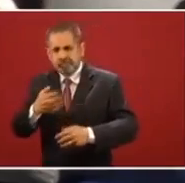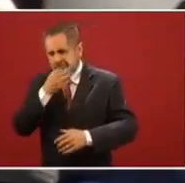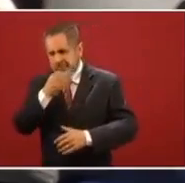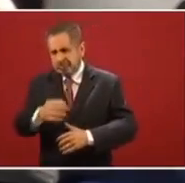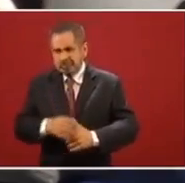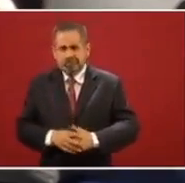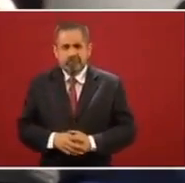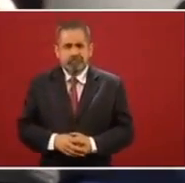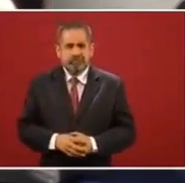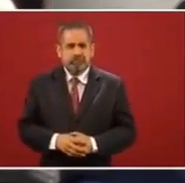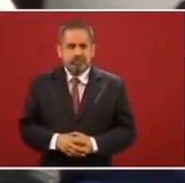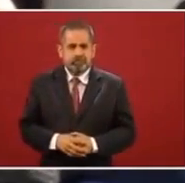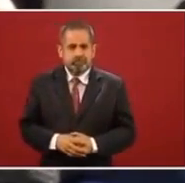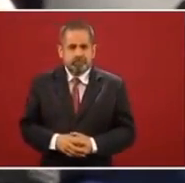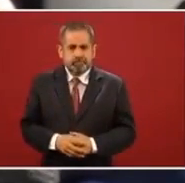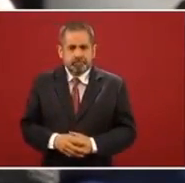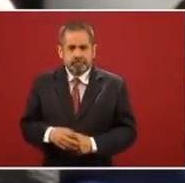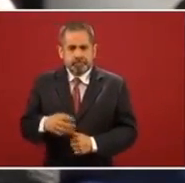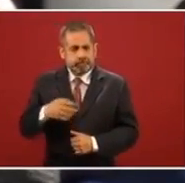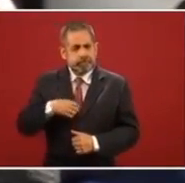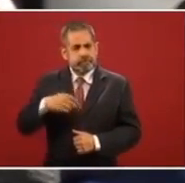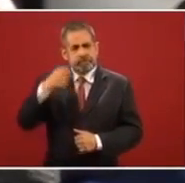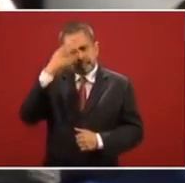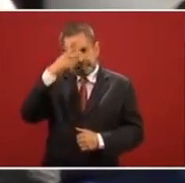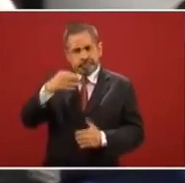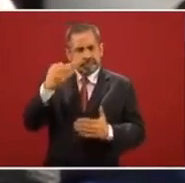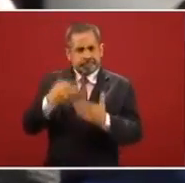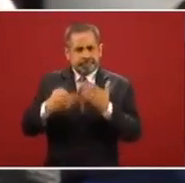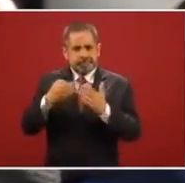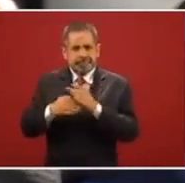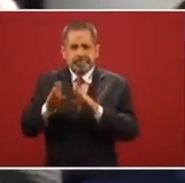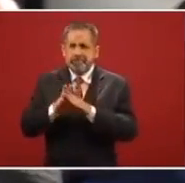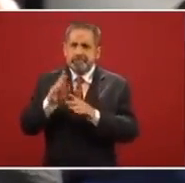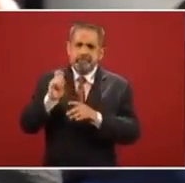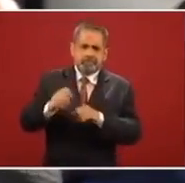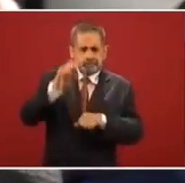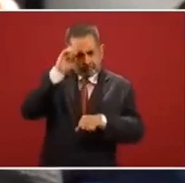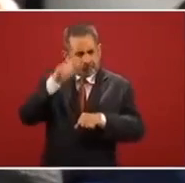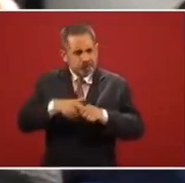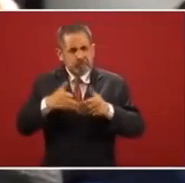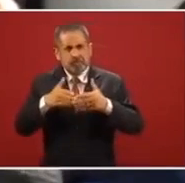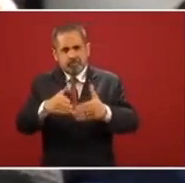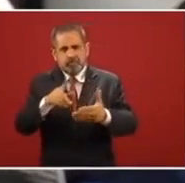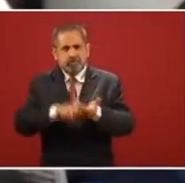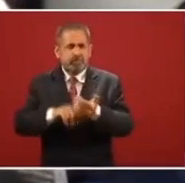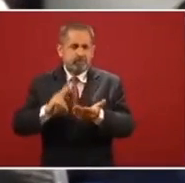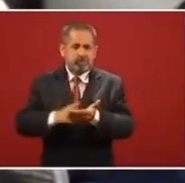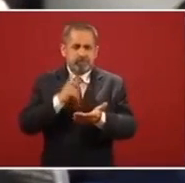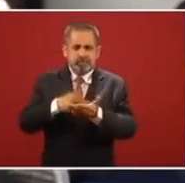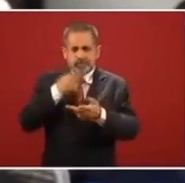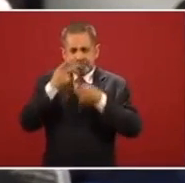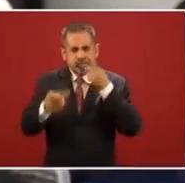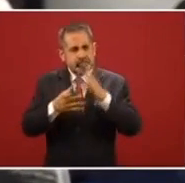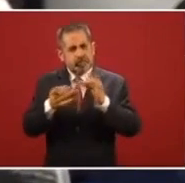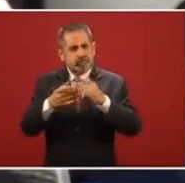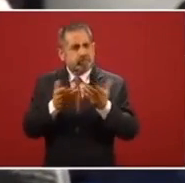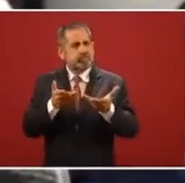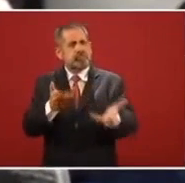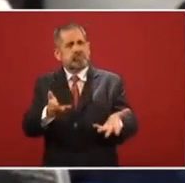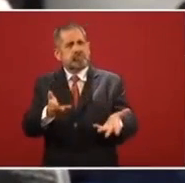A México le falta una cultura marítima y en algunas otras ocasiones he hecho este énfasis.